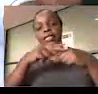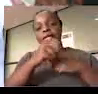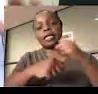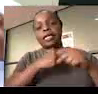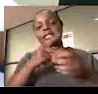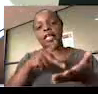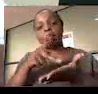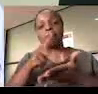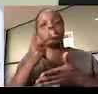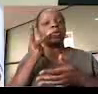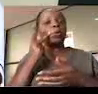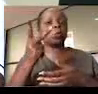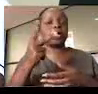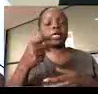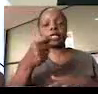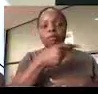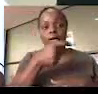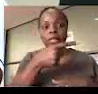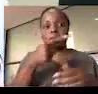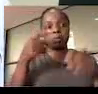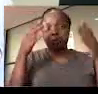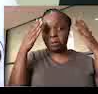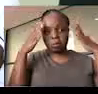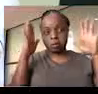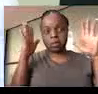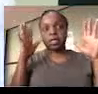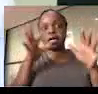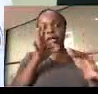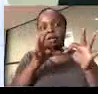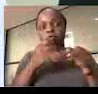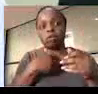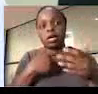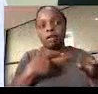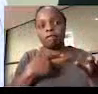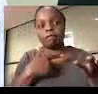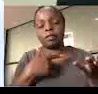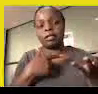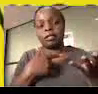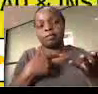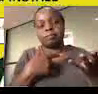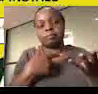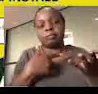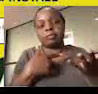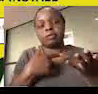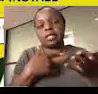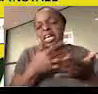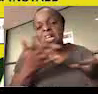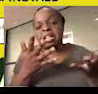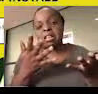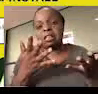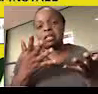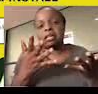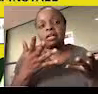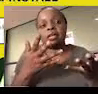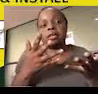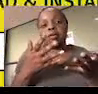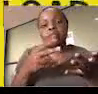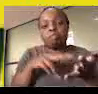can get in here as an individual, as a family, or as a